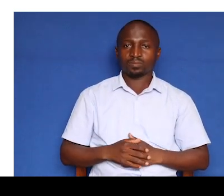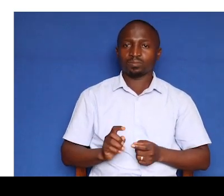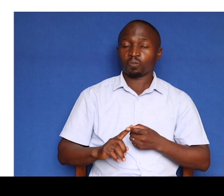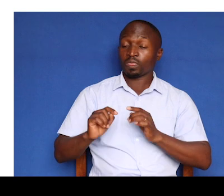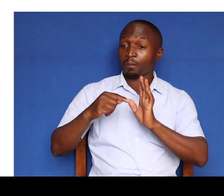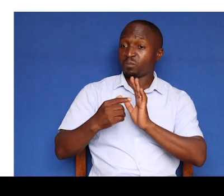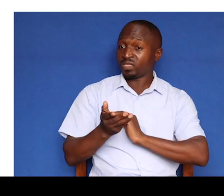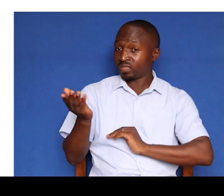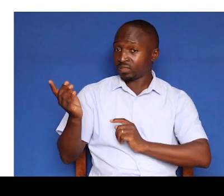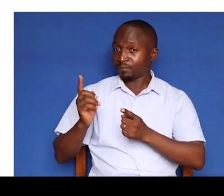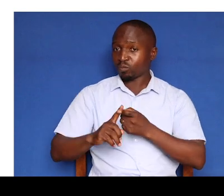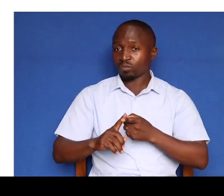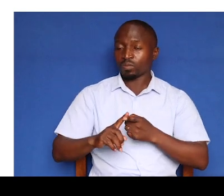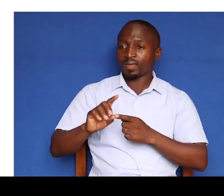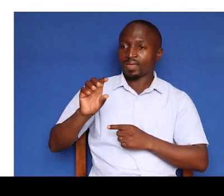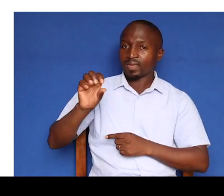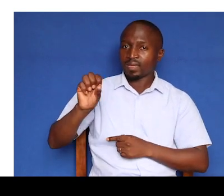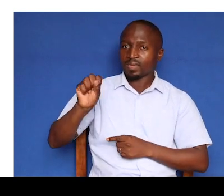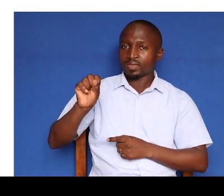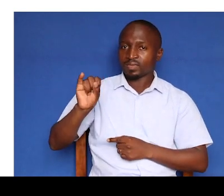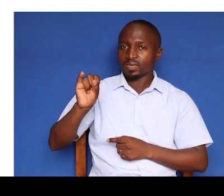And another point is sinking funding method.